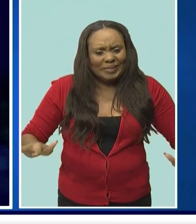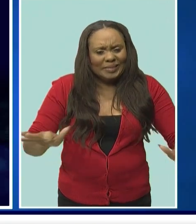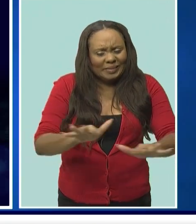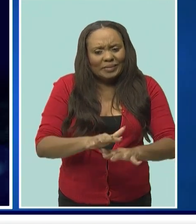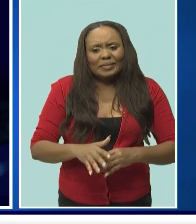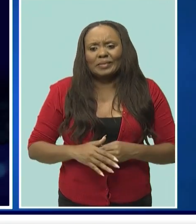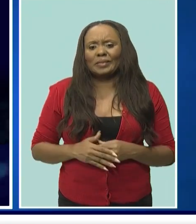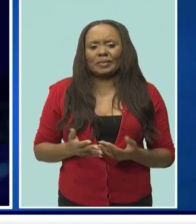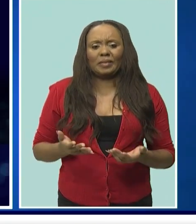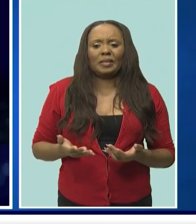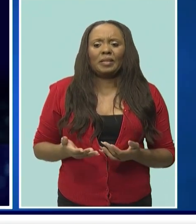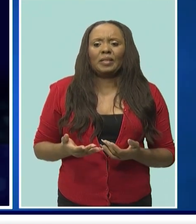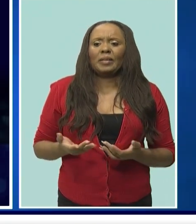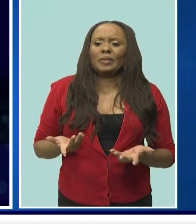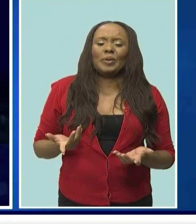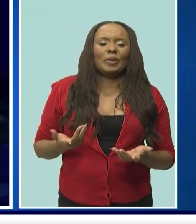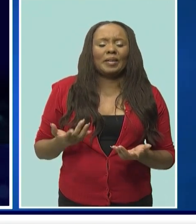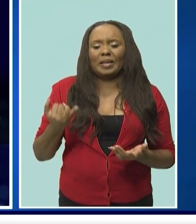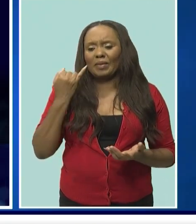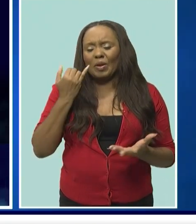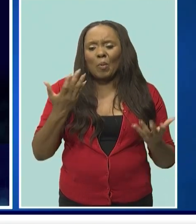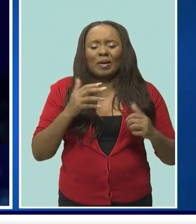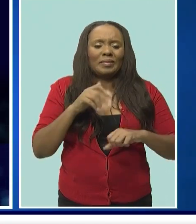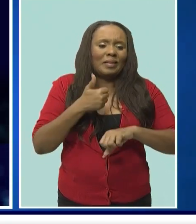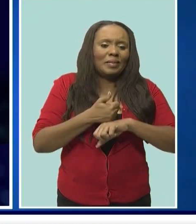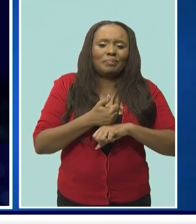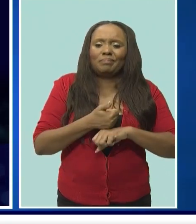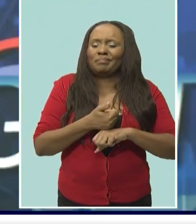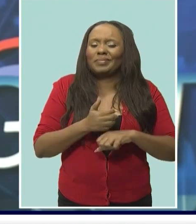setup pretty much a challenge.